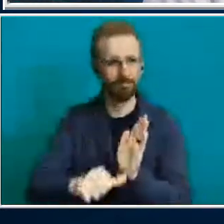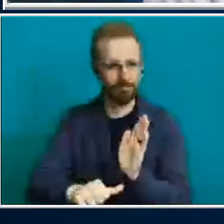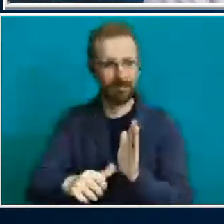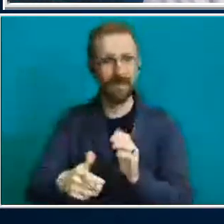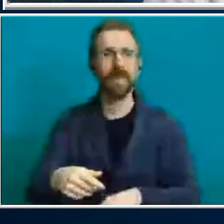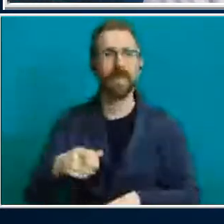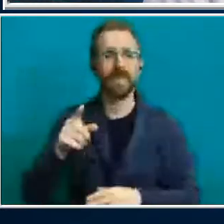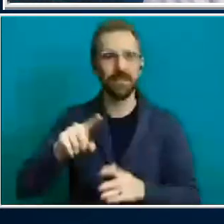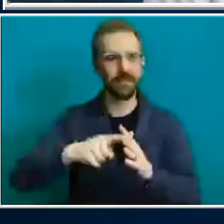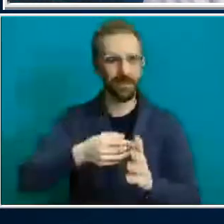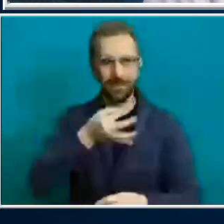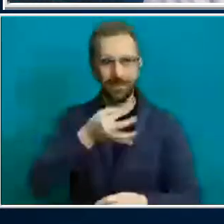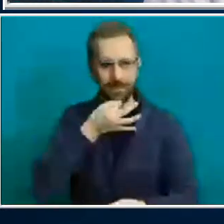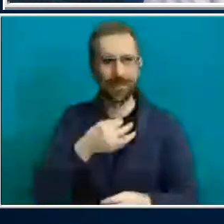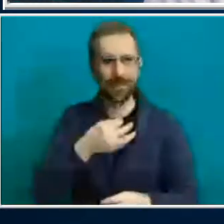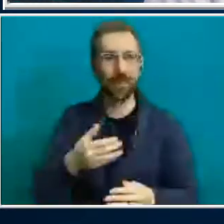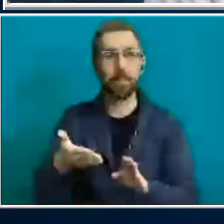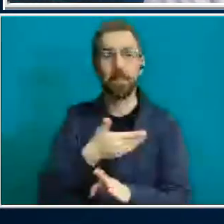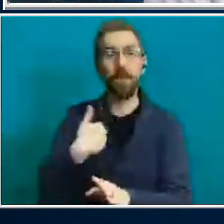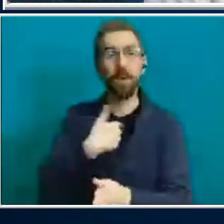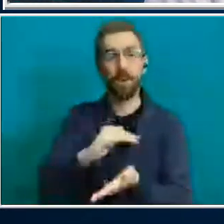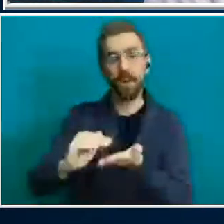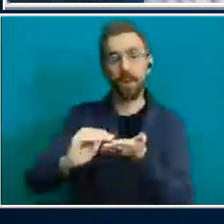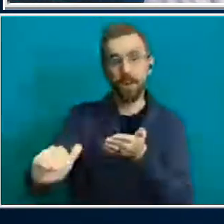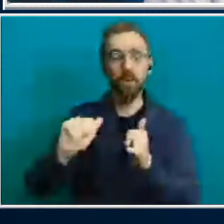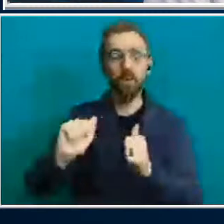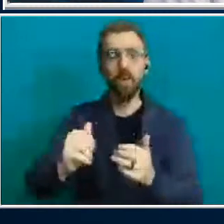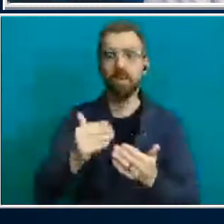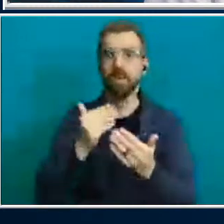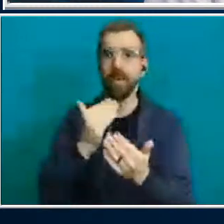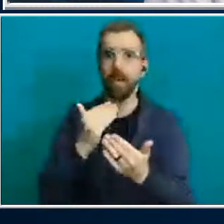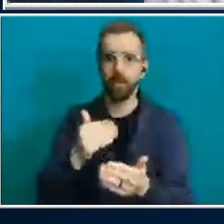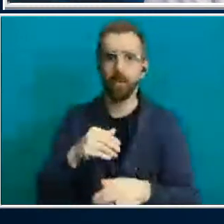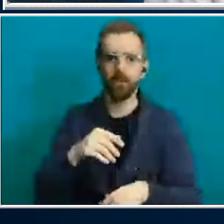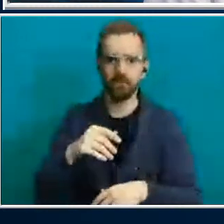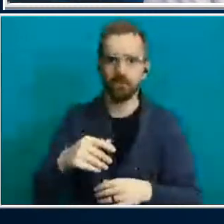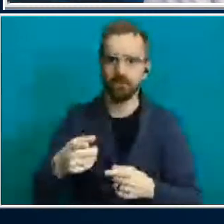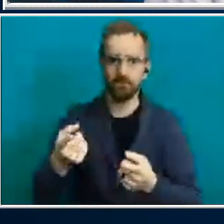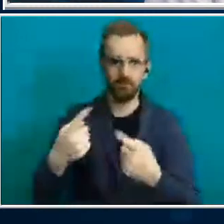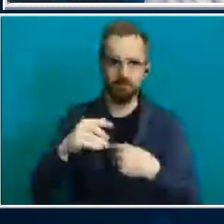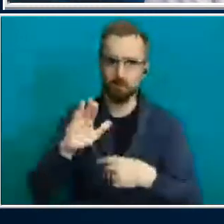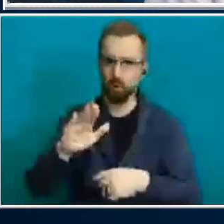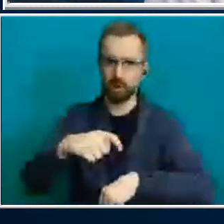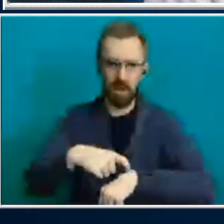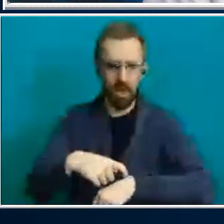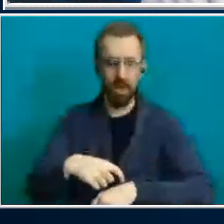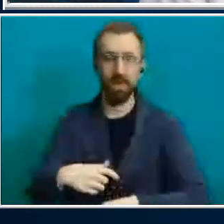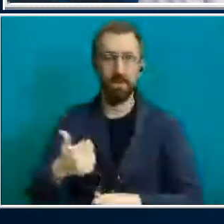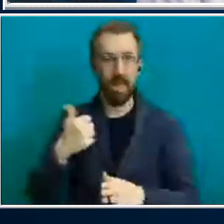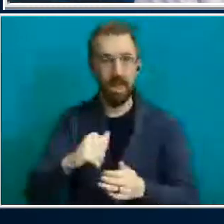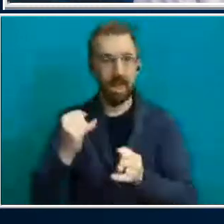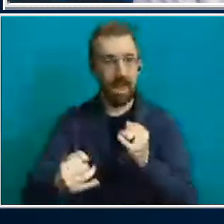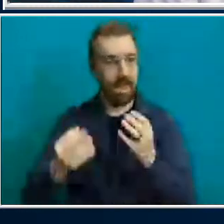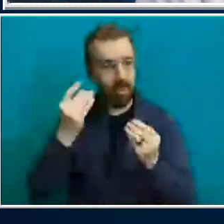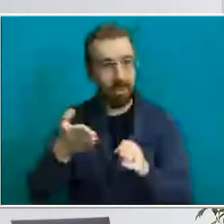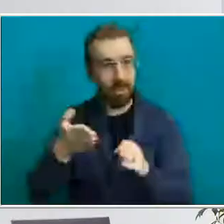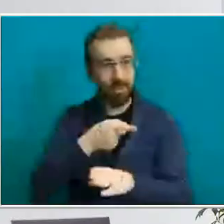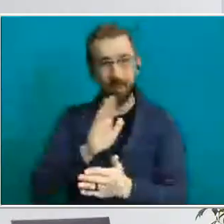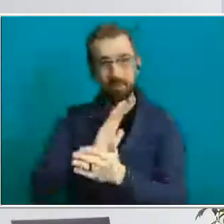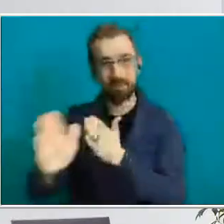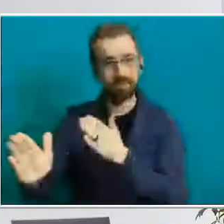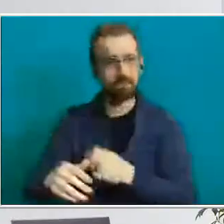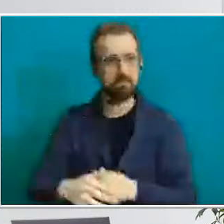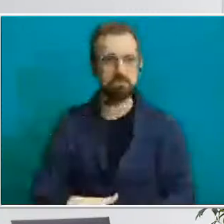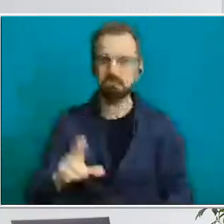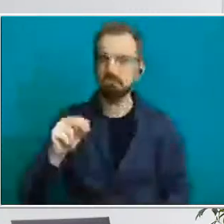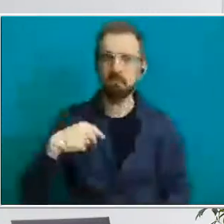So before we let you go, we thank you for being here, making time. Do you have any final thoughts before you head into the OR? No, I think it's very